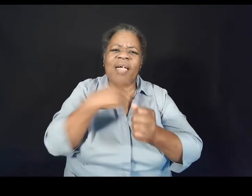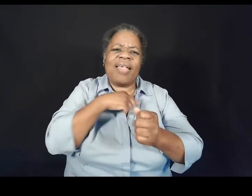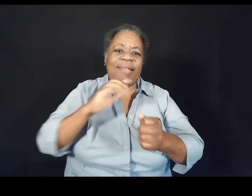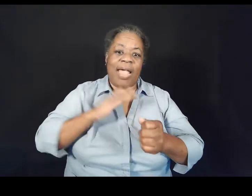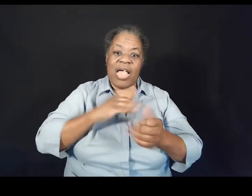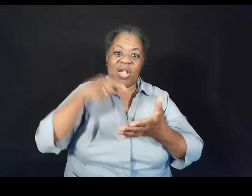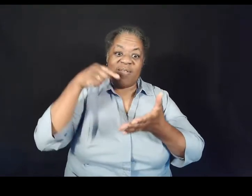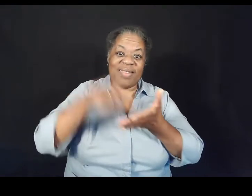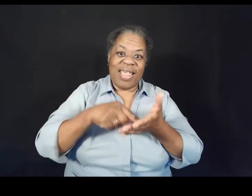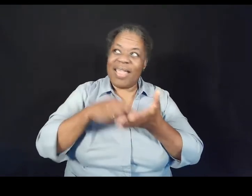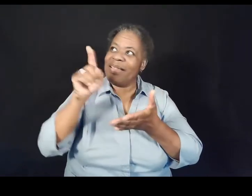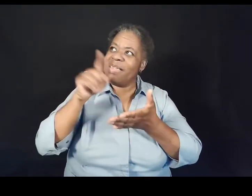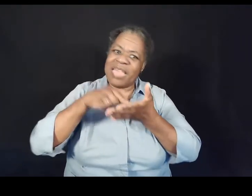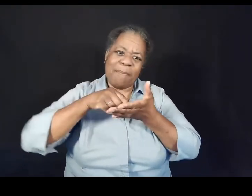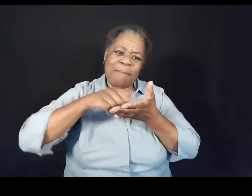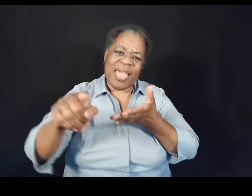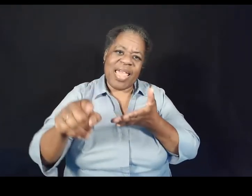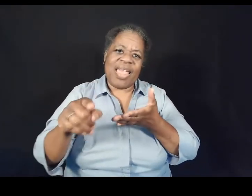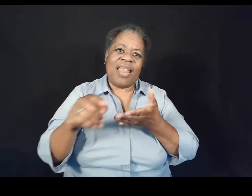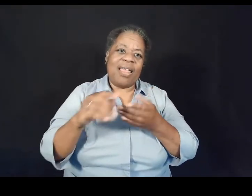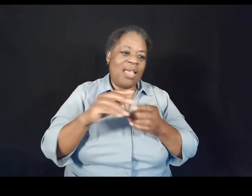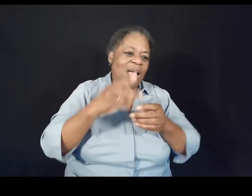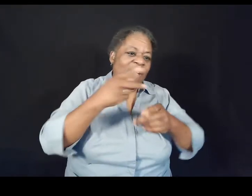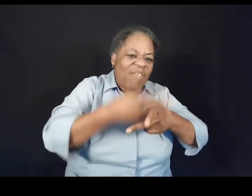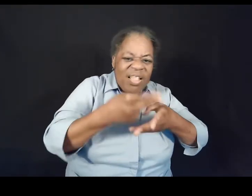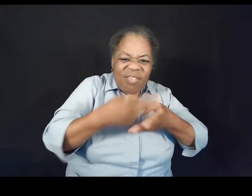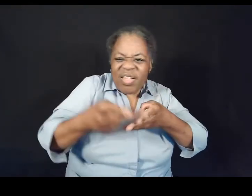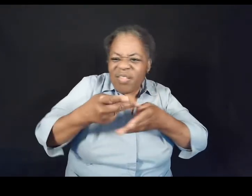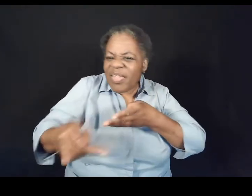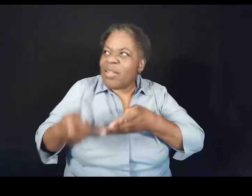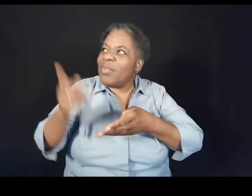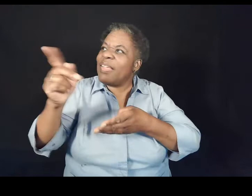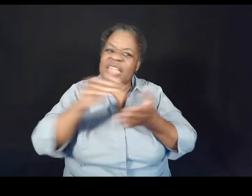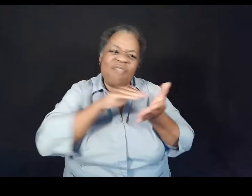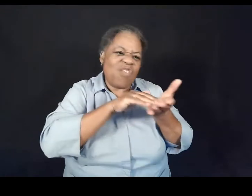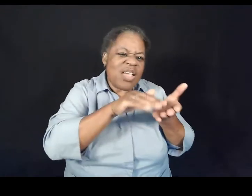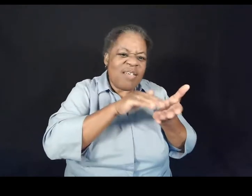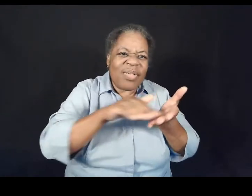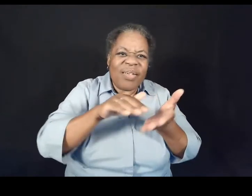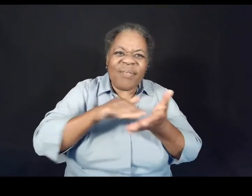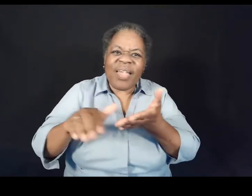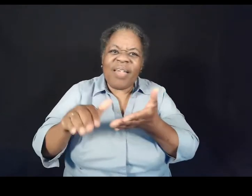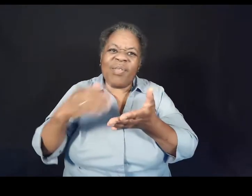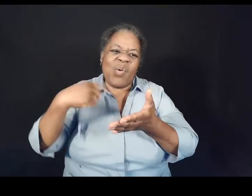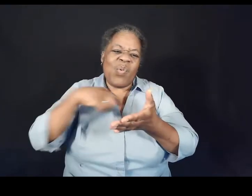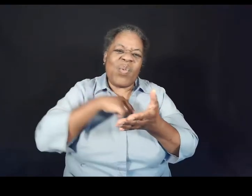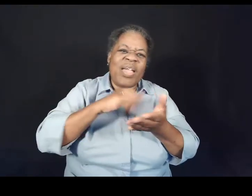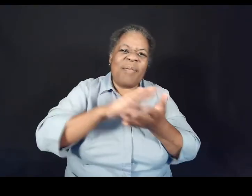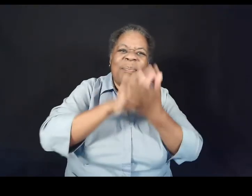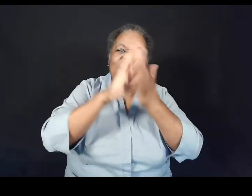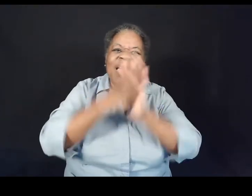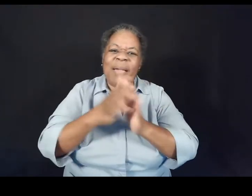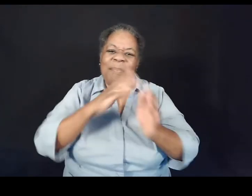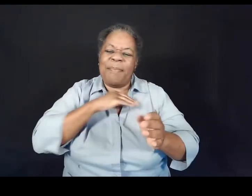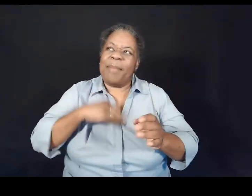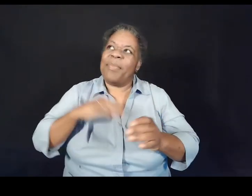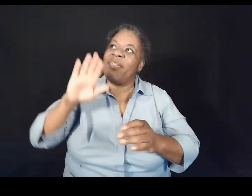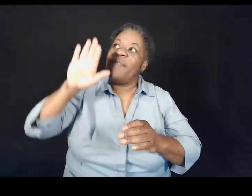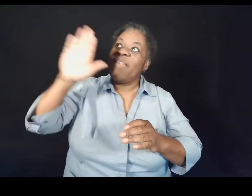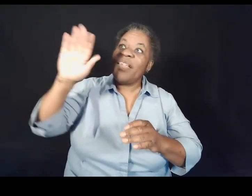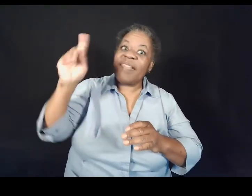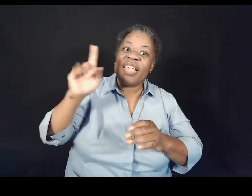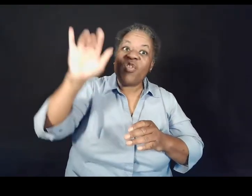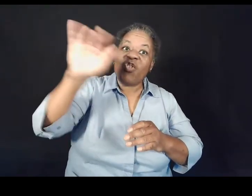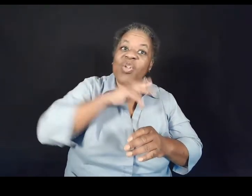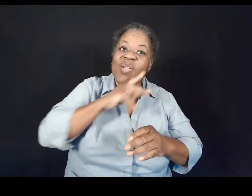our failures, and made us full-fledged members of his eternal kingdom. And all he asks is that we